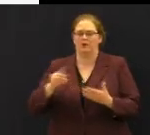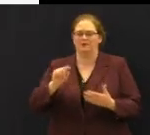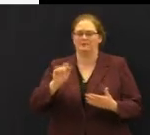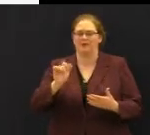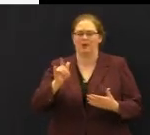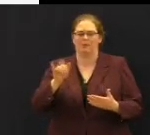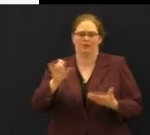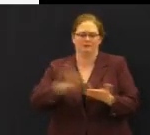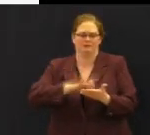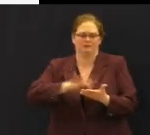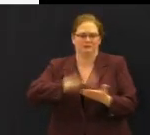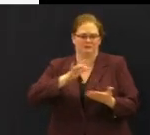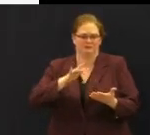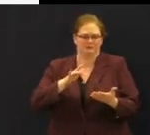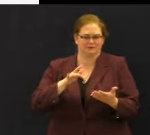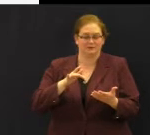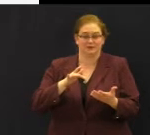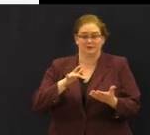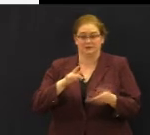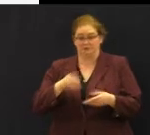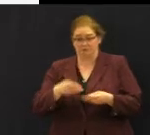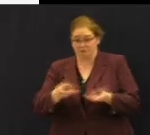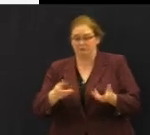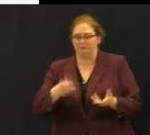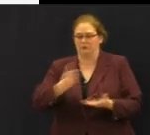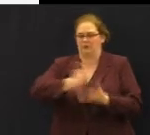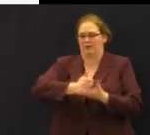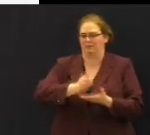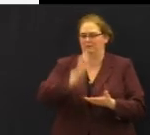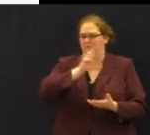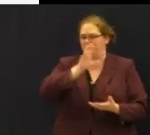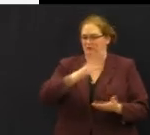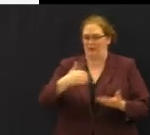CARES funds in order to assist these